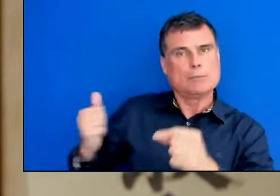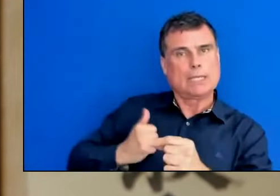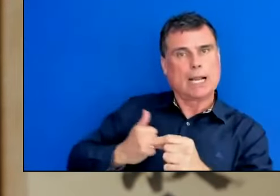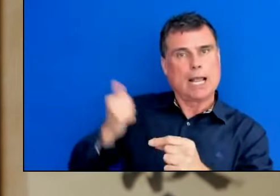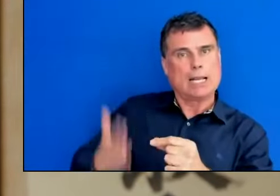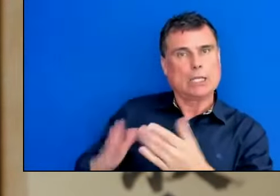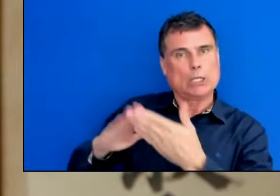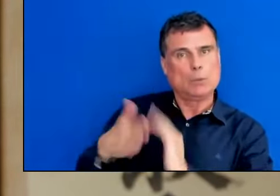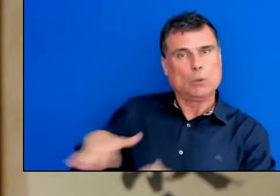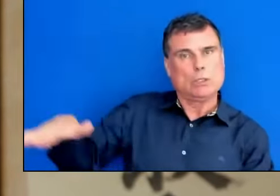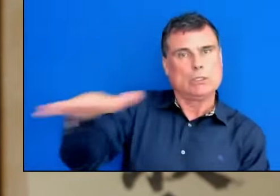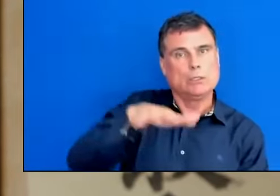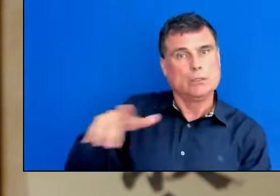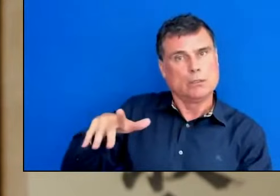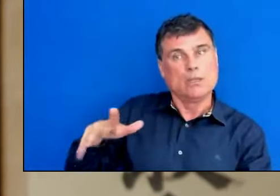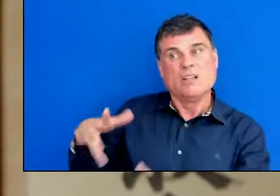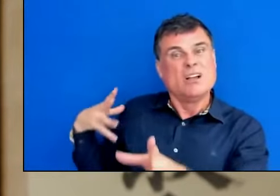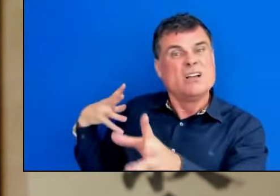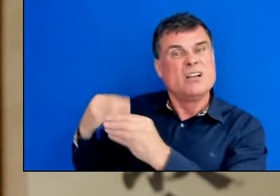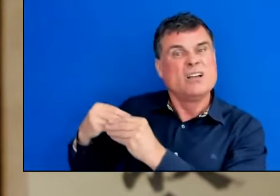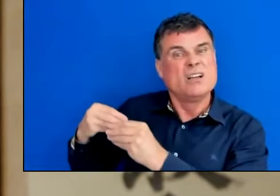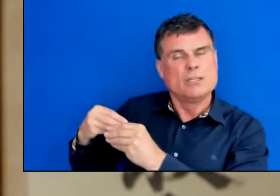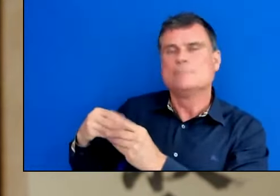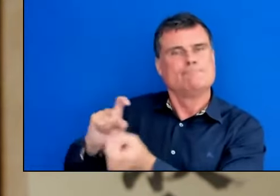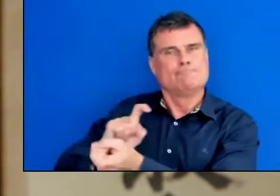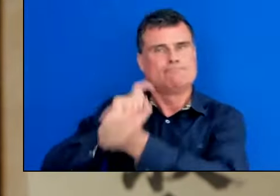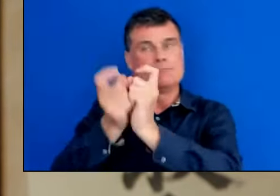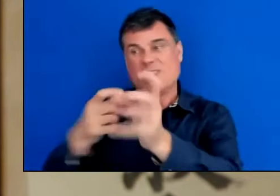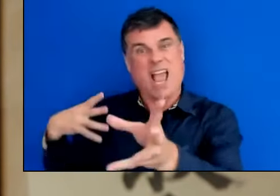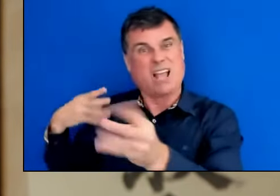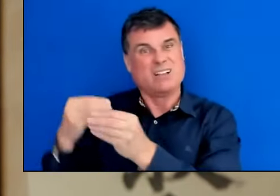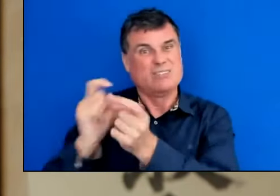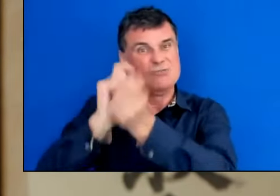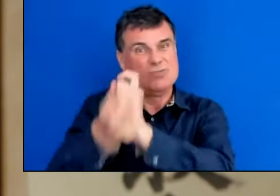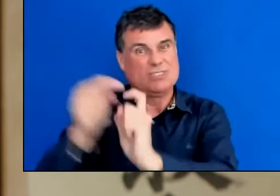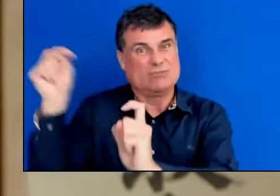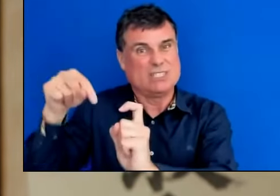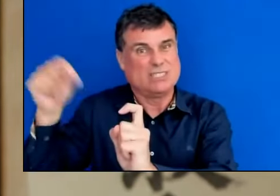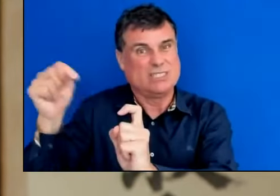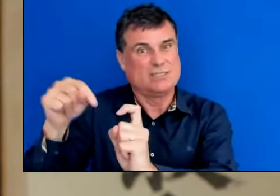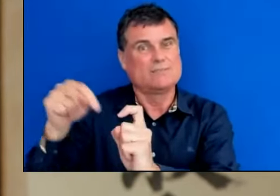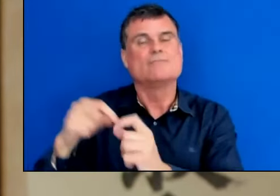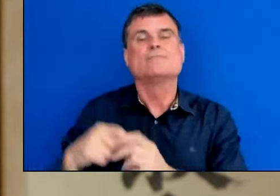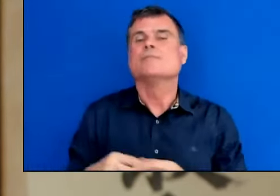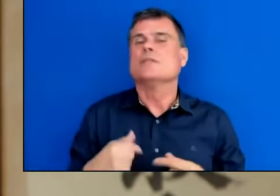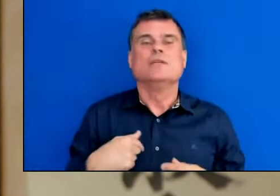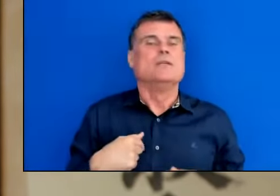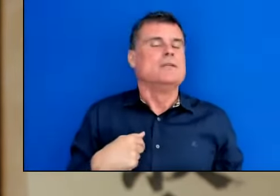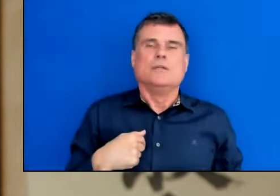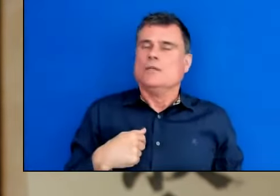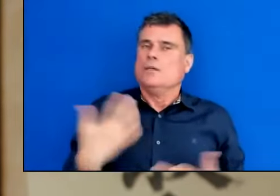community by redressing the historical wrongs of the internment data. It has been one of my great